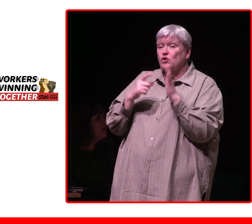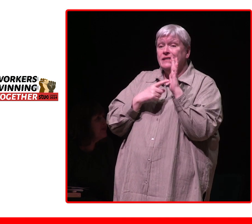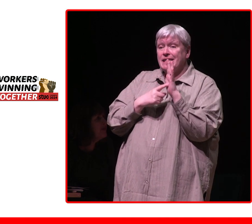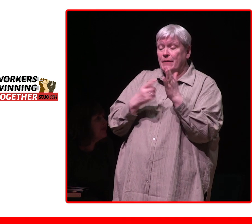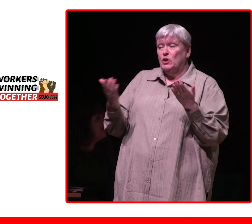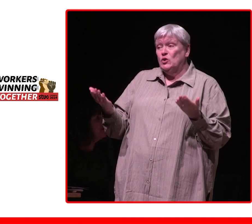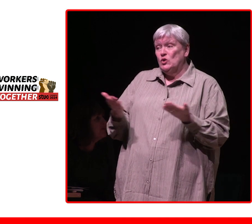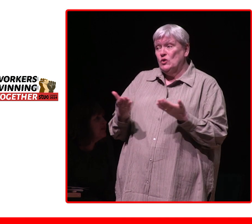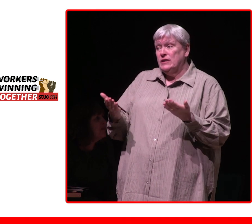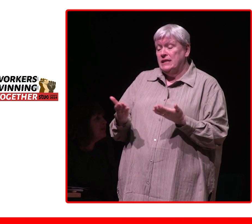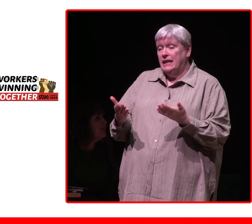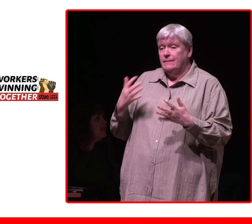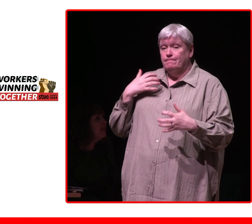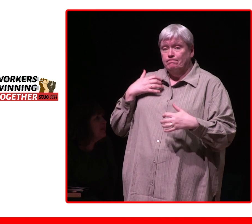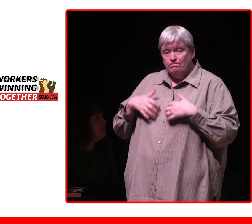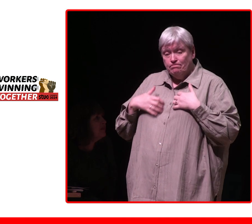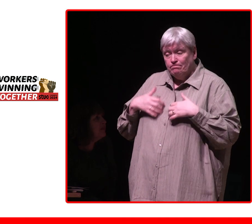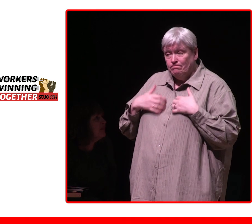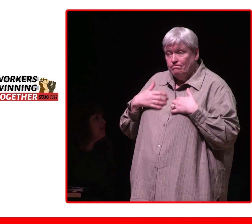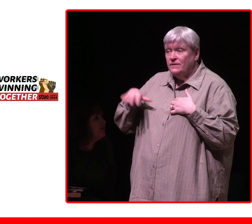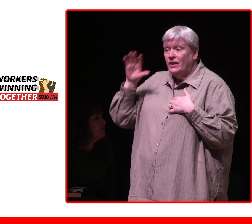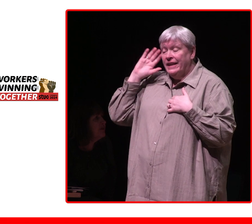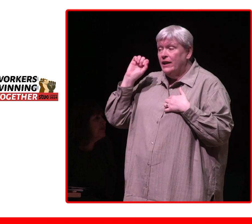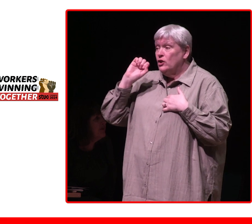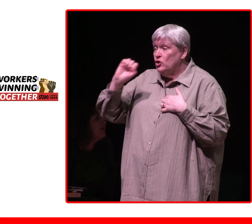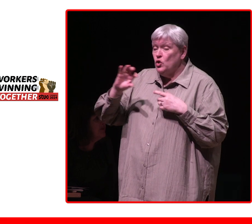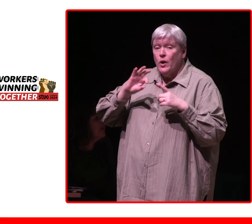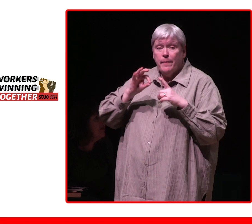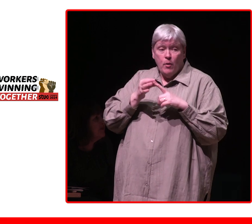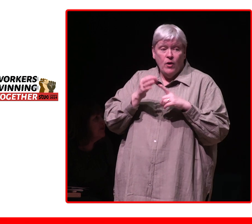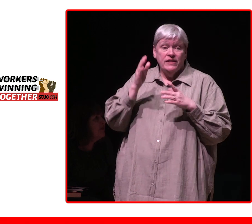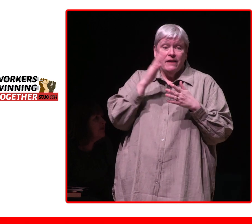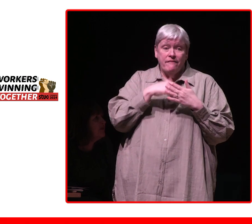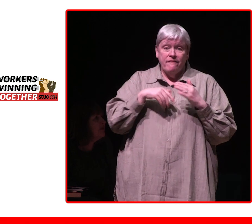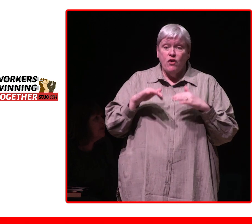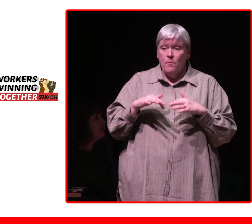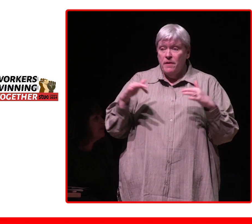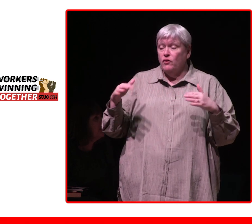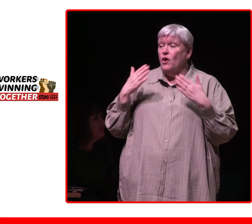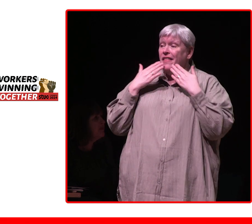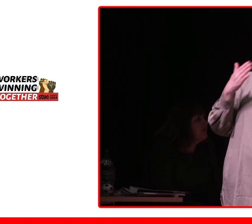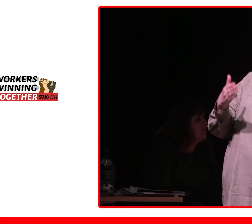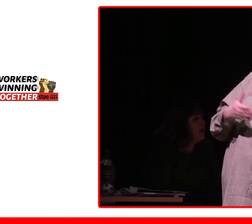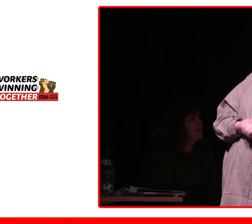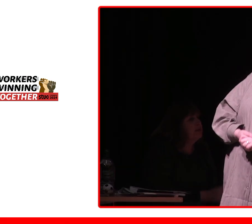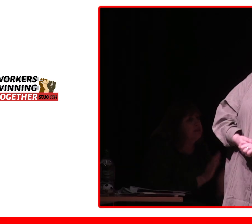today, and I look forward to hearing your points from the floor. Thank you very much.